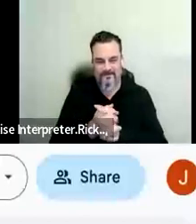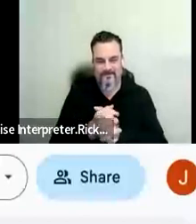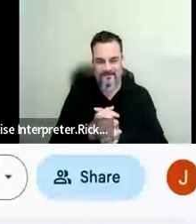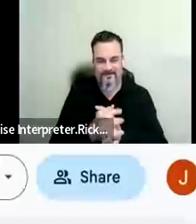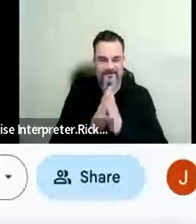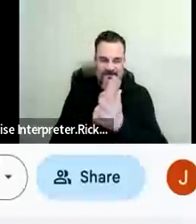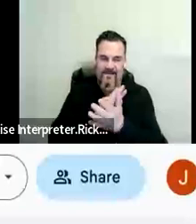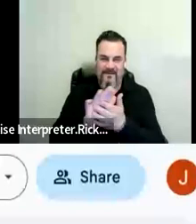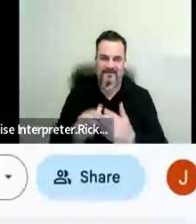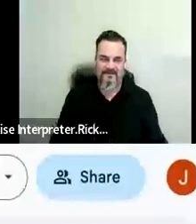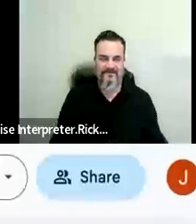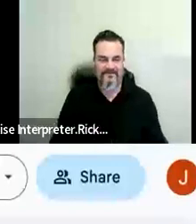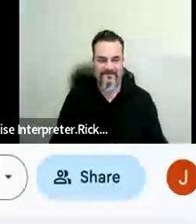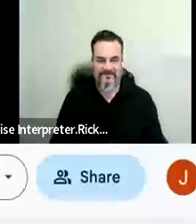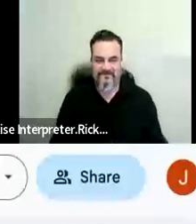Nice.